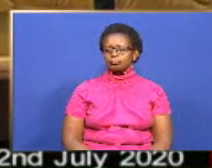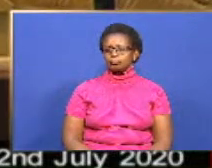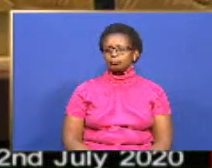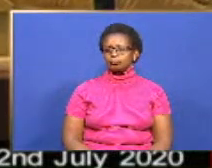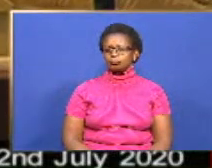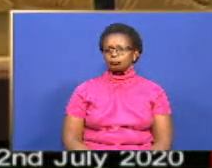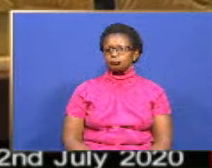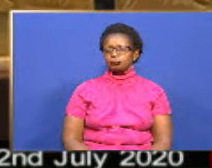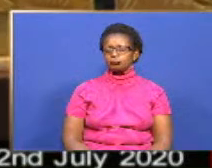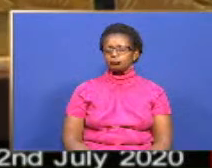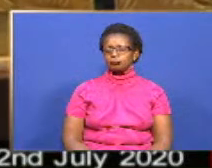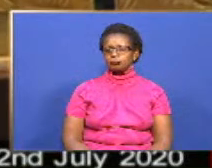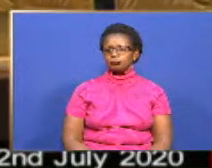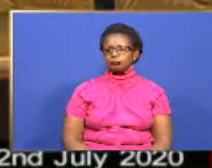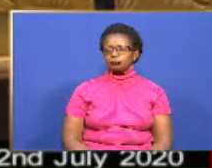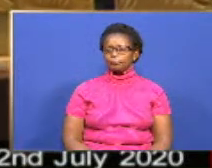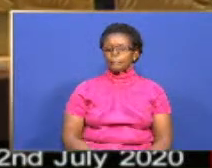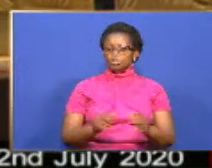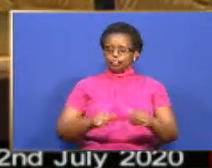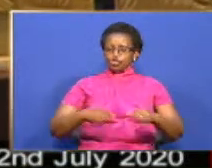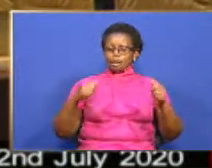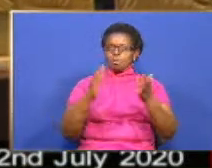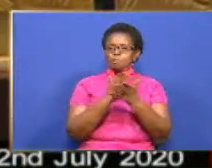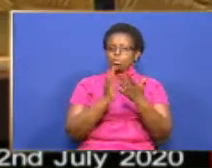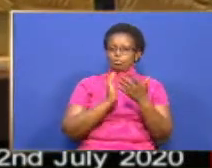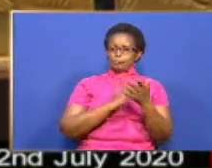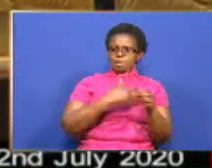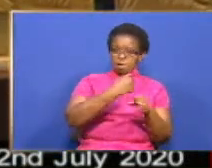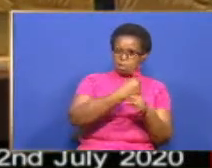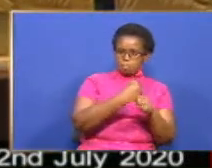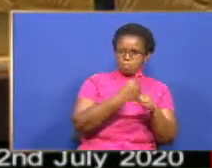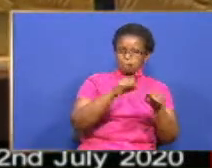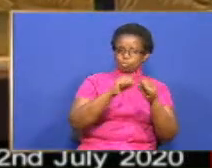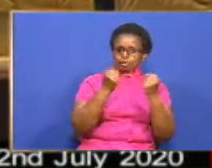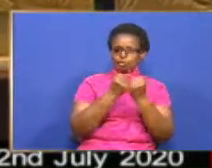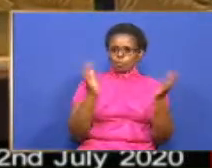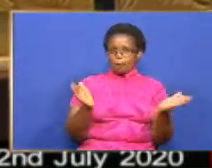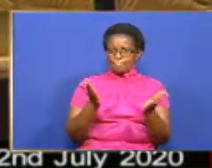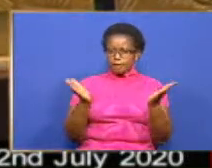The chair of Departmental Committee on Labor and Social Welfare?